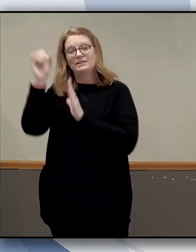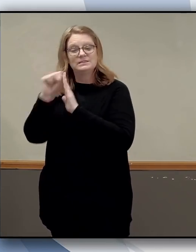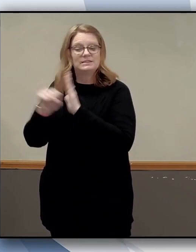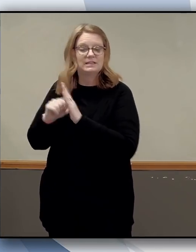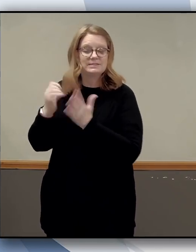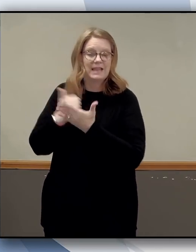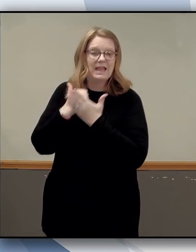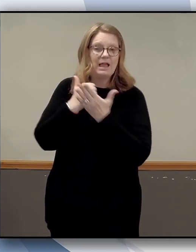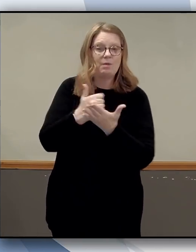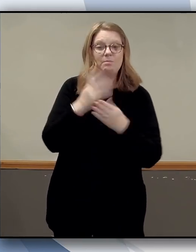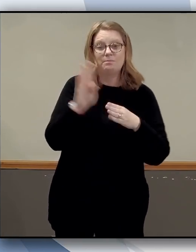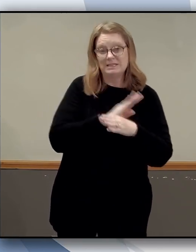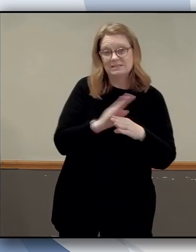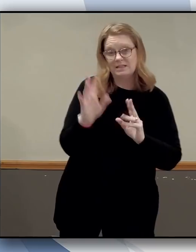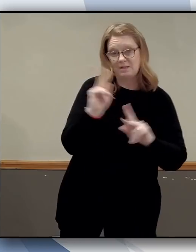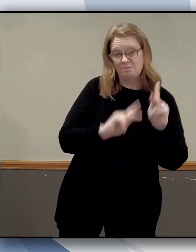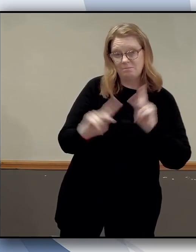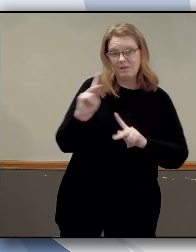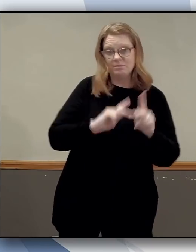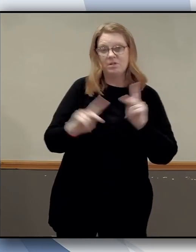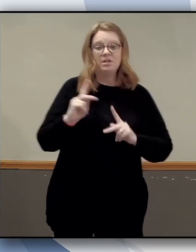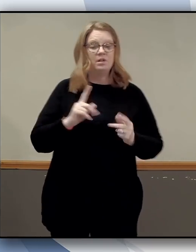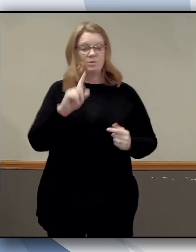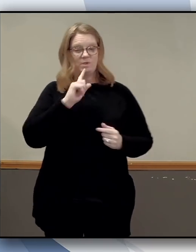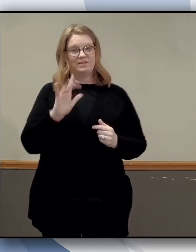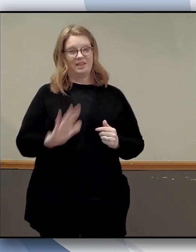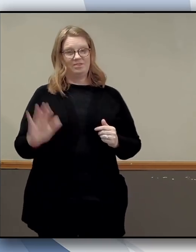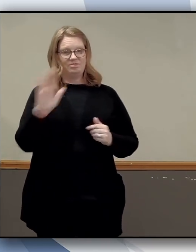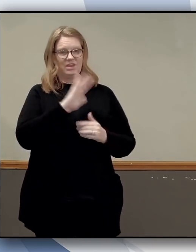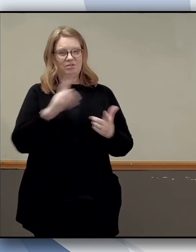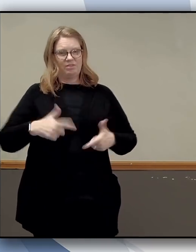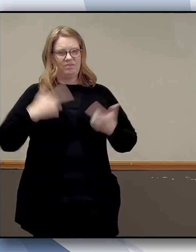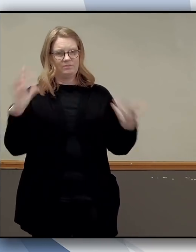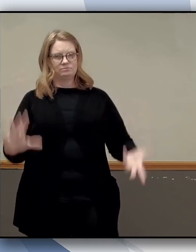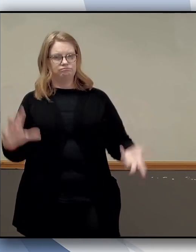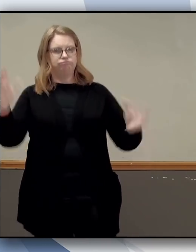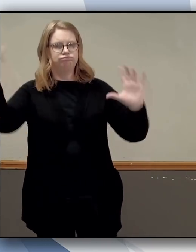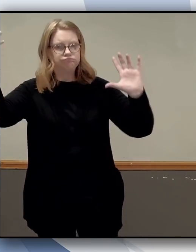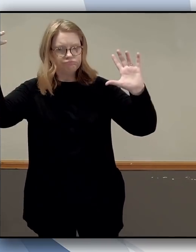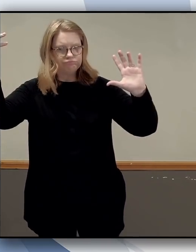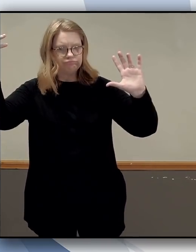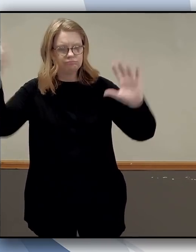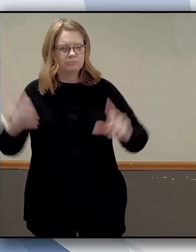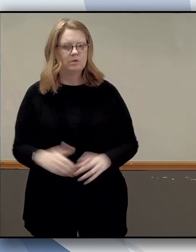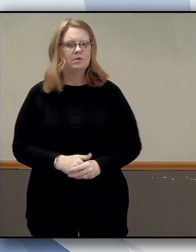and individuals whose livelihoods have been disrupted by the pandemic.